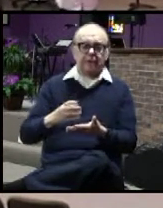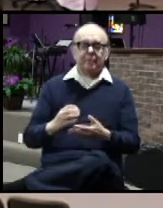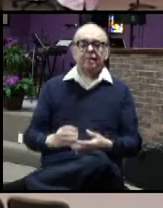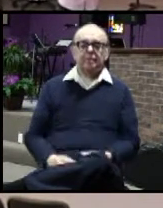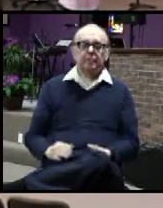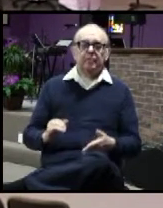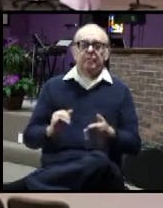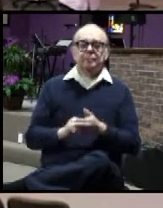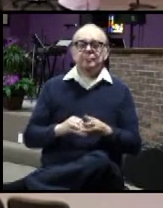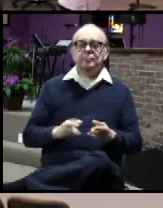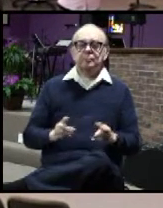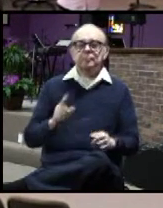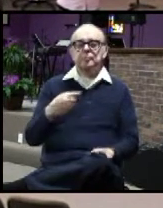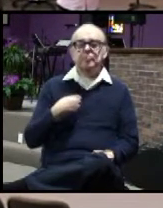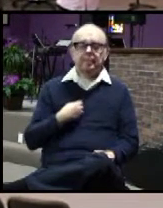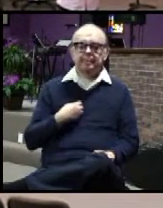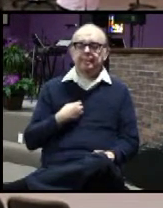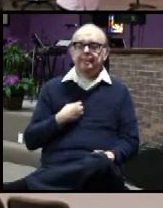That's the way you and I are.